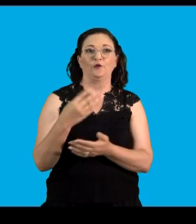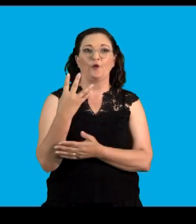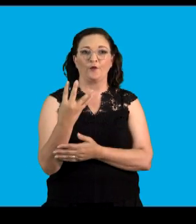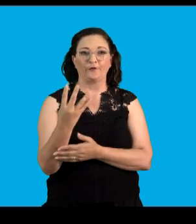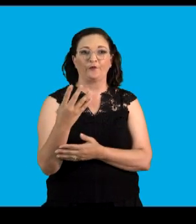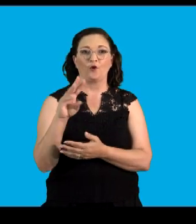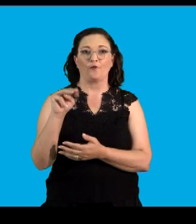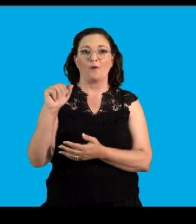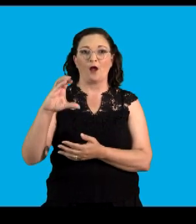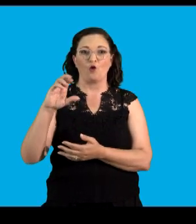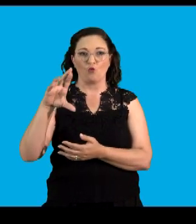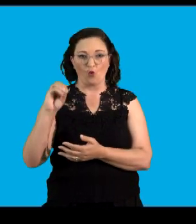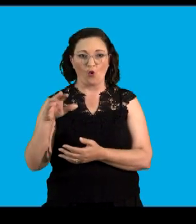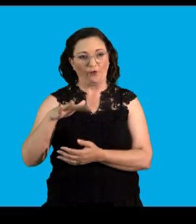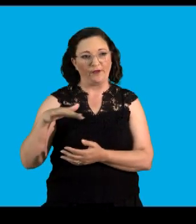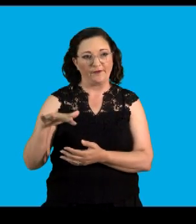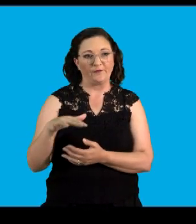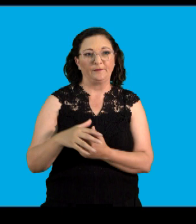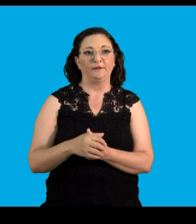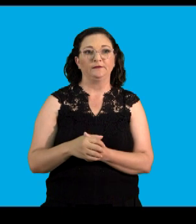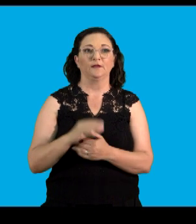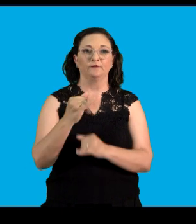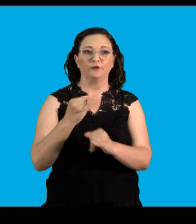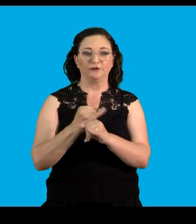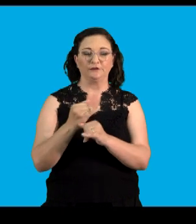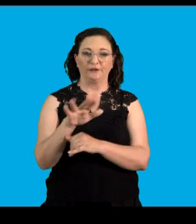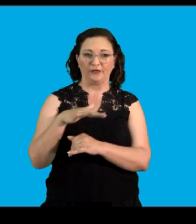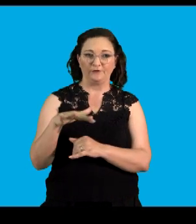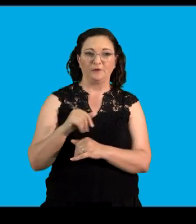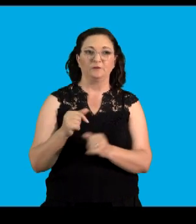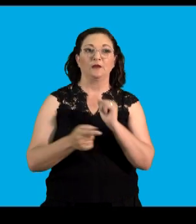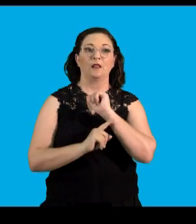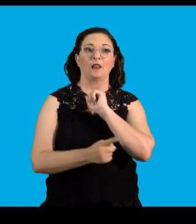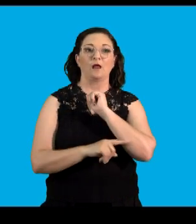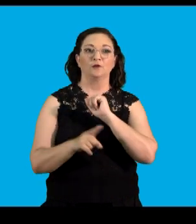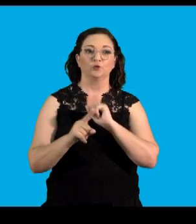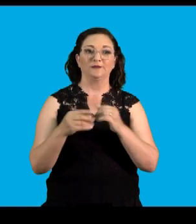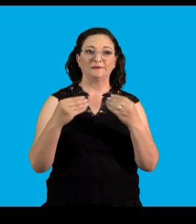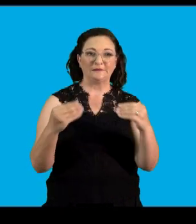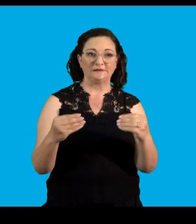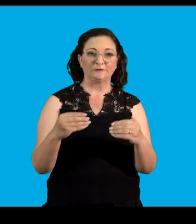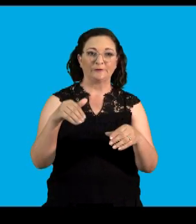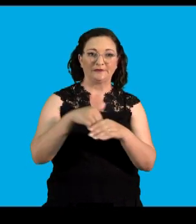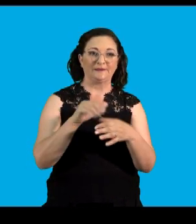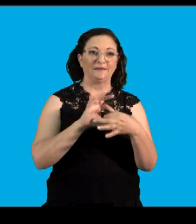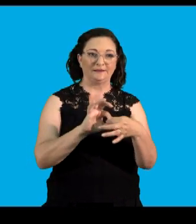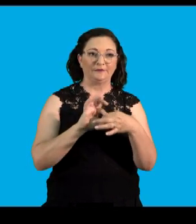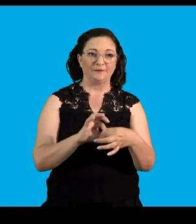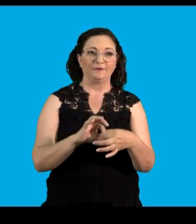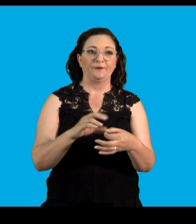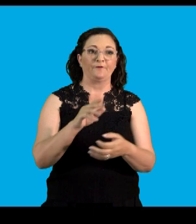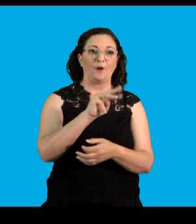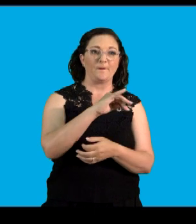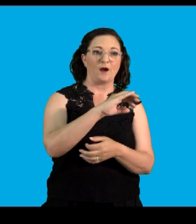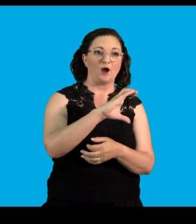macro environment, except the institutional environment. Lastly, advise businesses on the interrelationship between